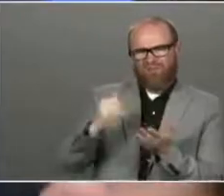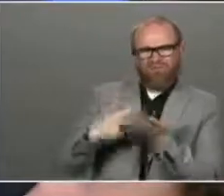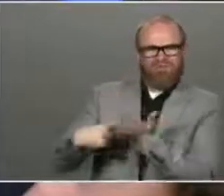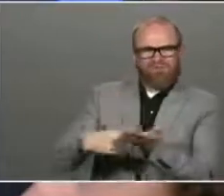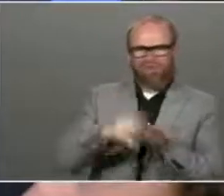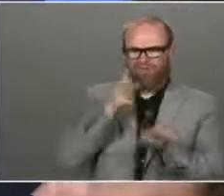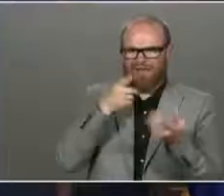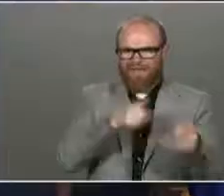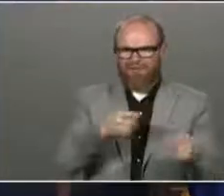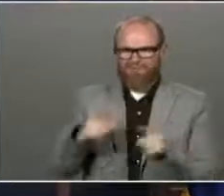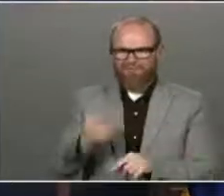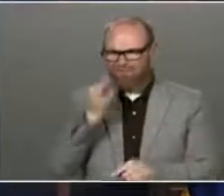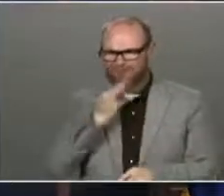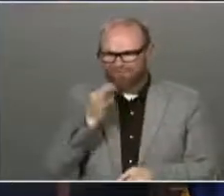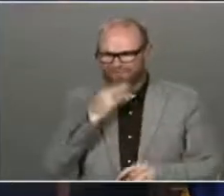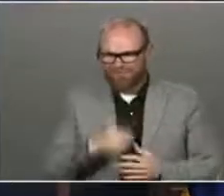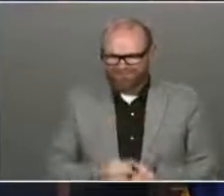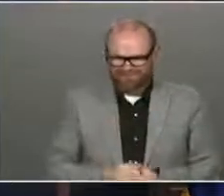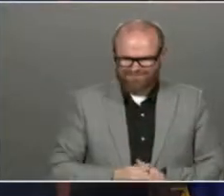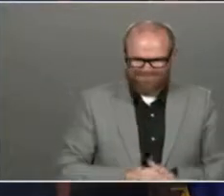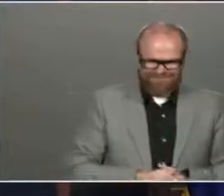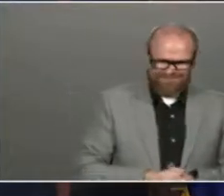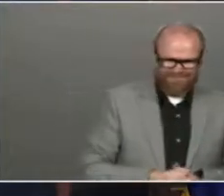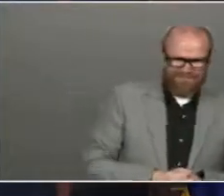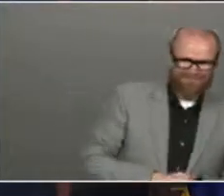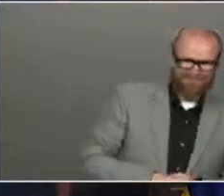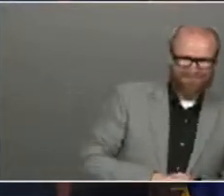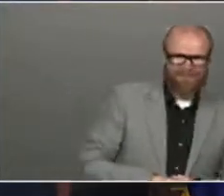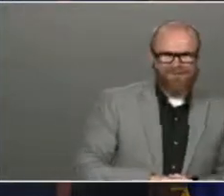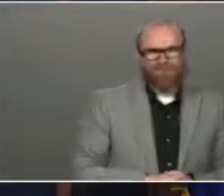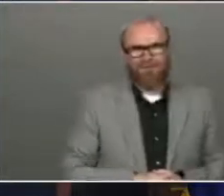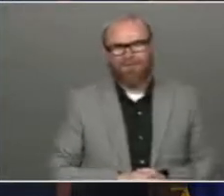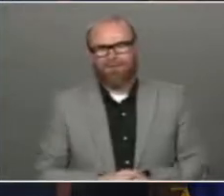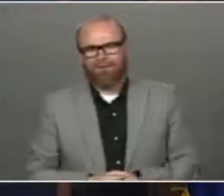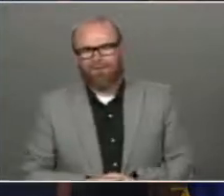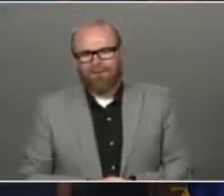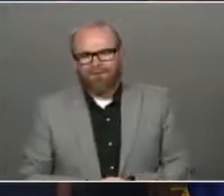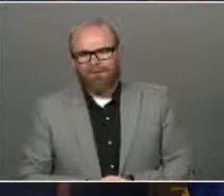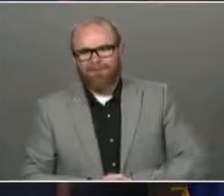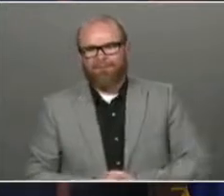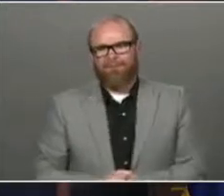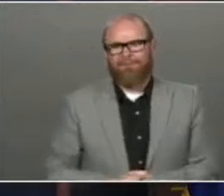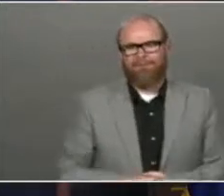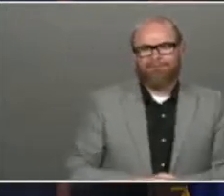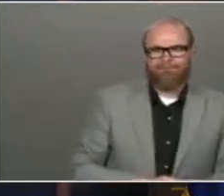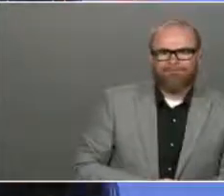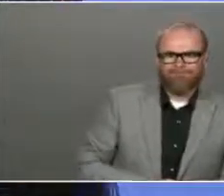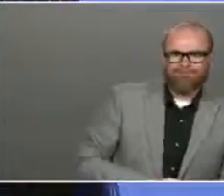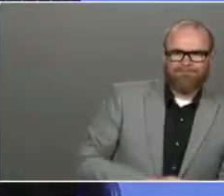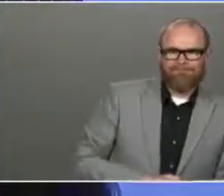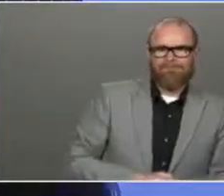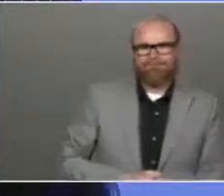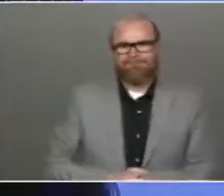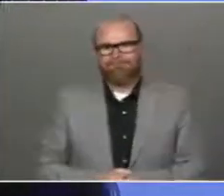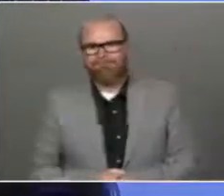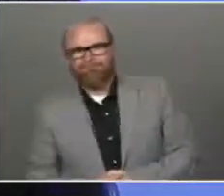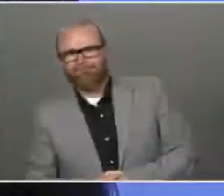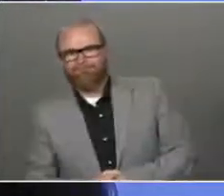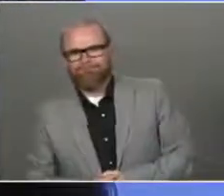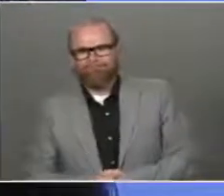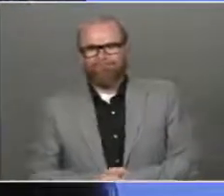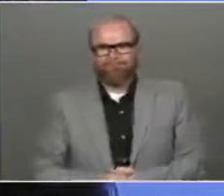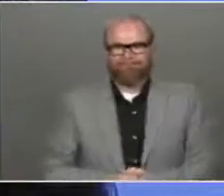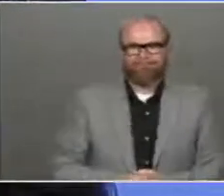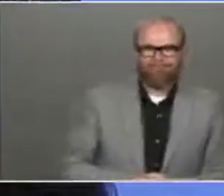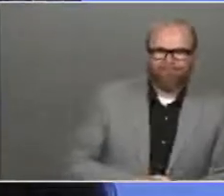having. Yeah. Go ahead. No, you go ahead. Okay, I'll go. I wanted to follow up with you on Brian's question about oil and gas leasing. It sounds